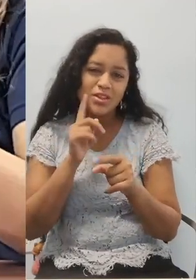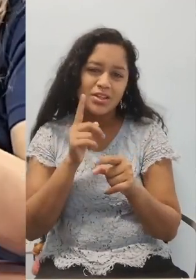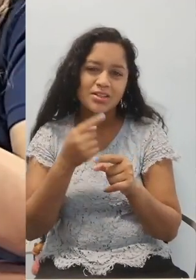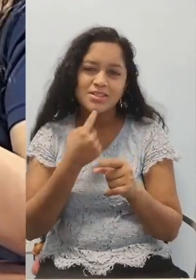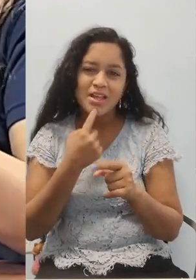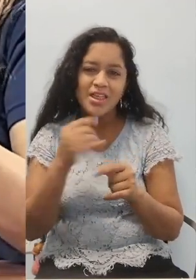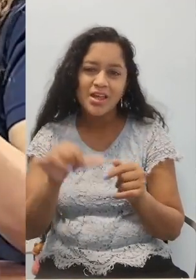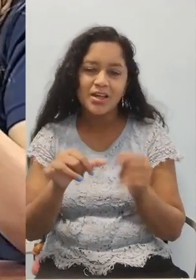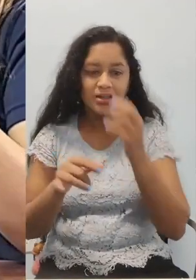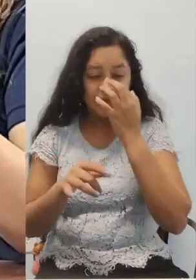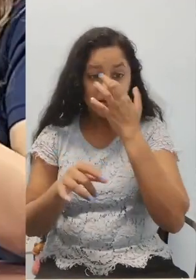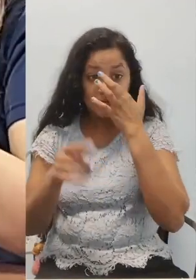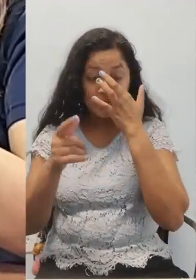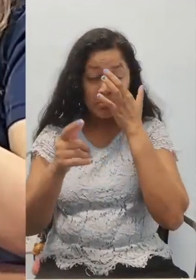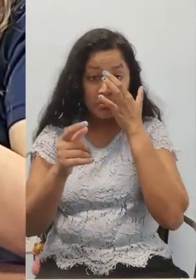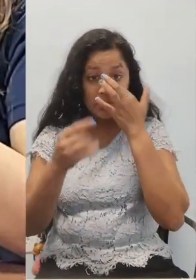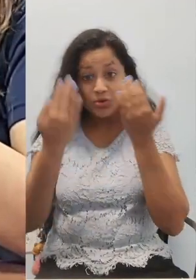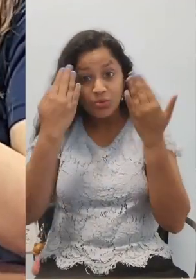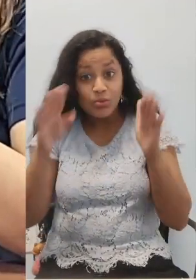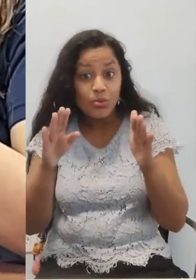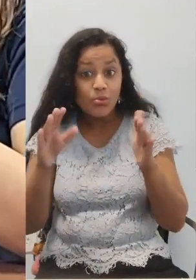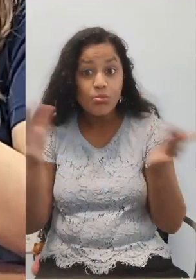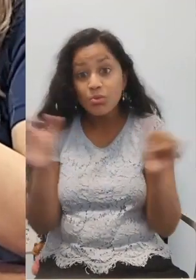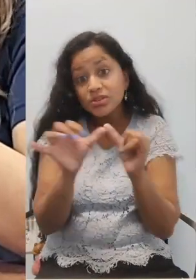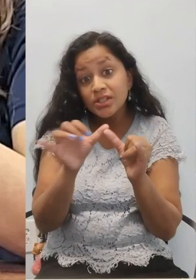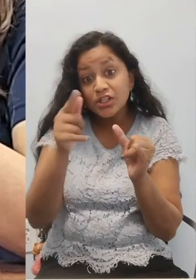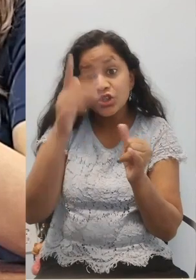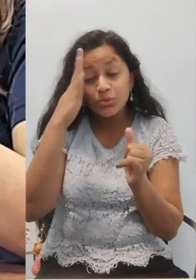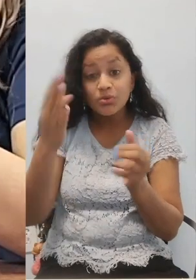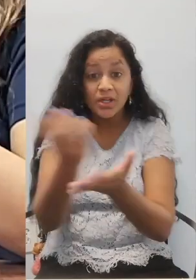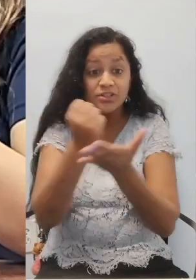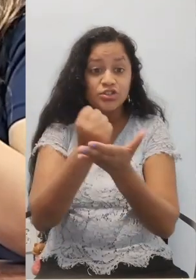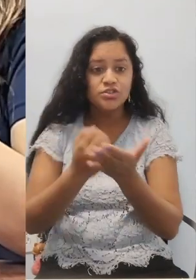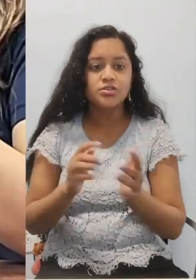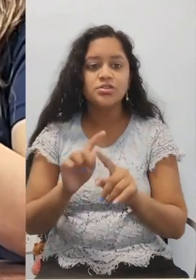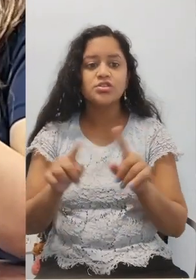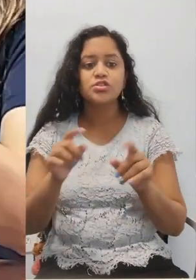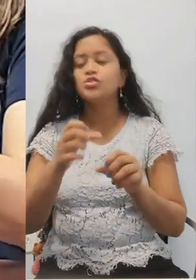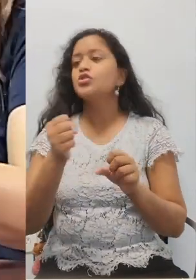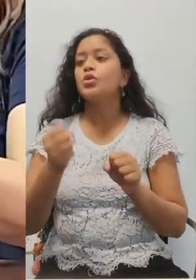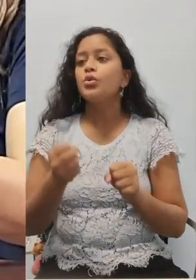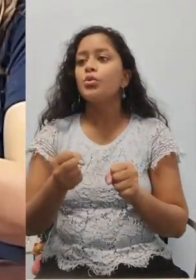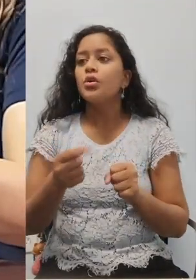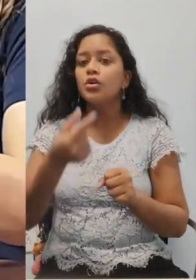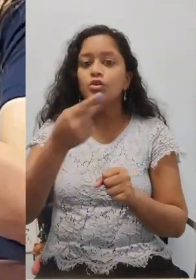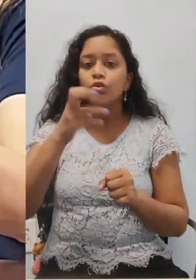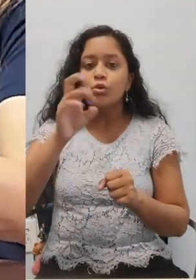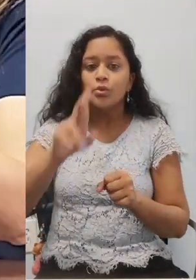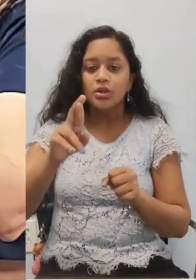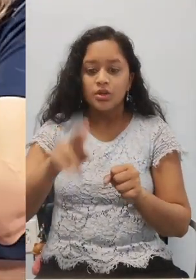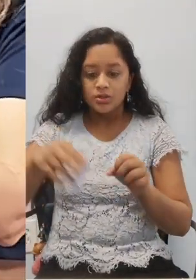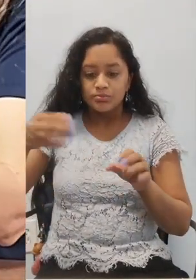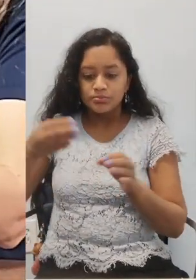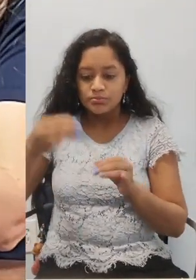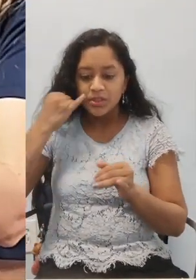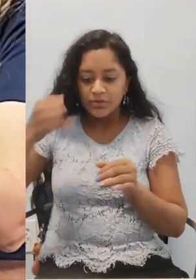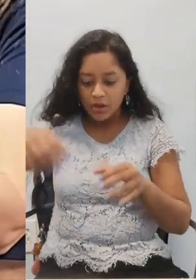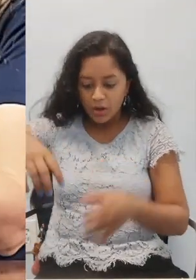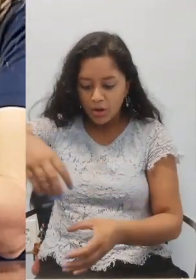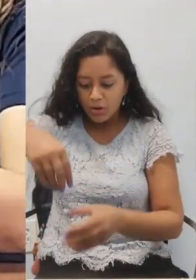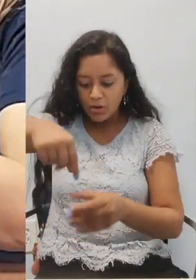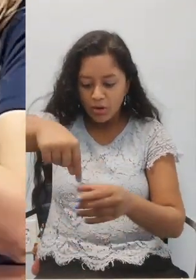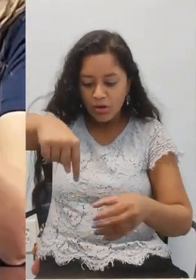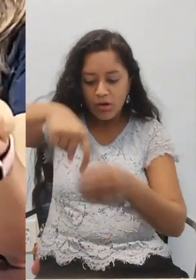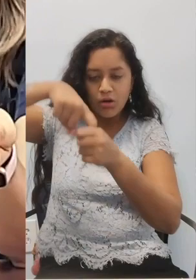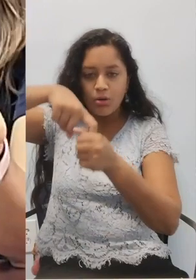after the bait, and especially if there's a struggling fish already on a line. So the bait is for the grouper, let's say. The grouper goes on it. Obviously,